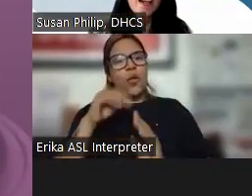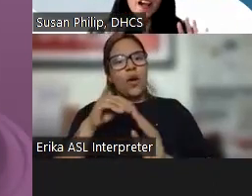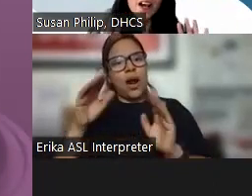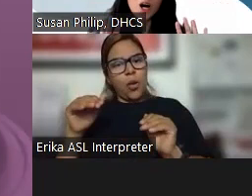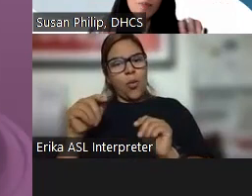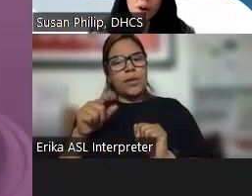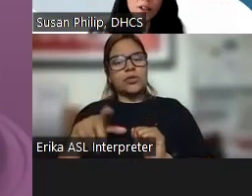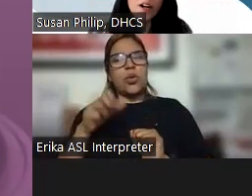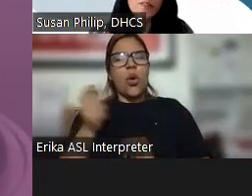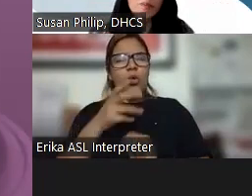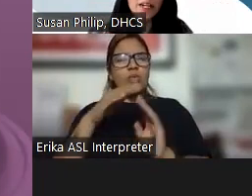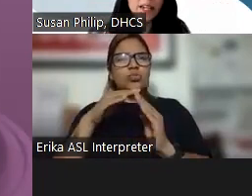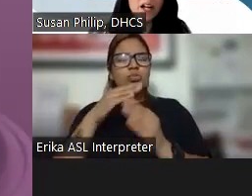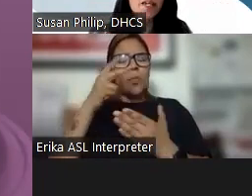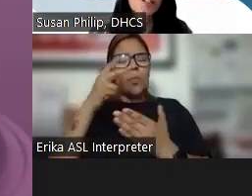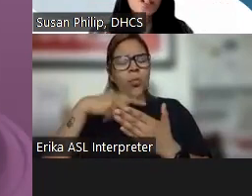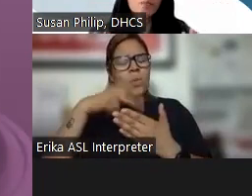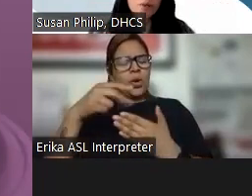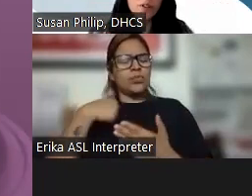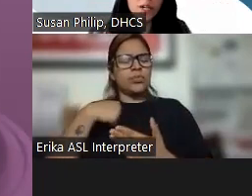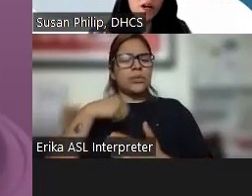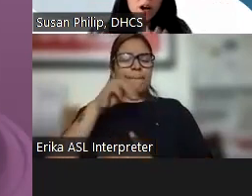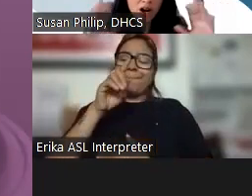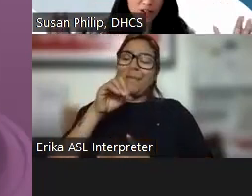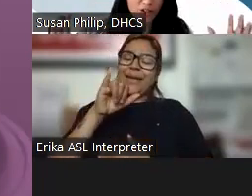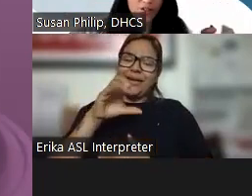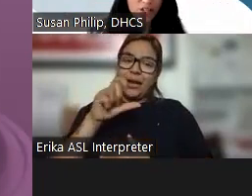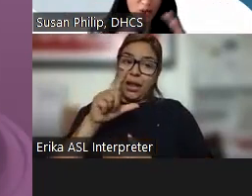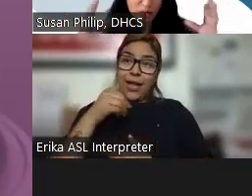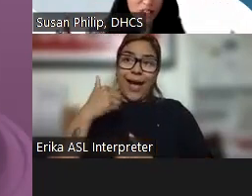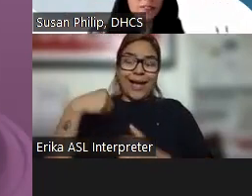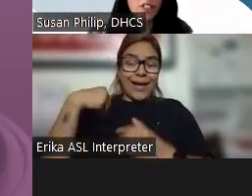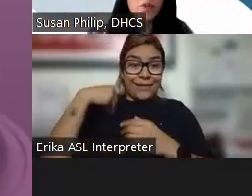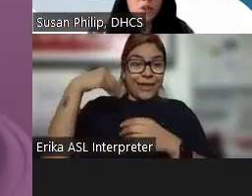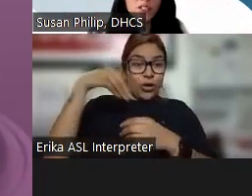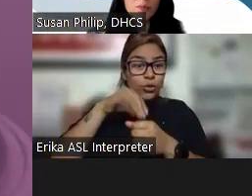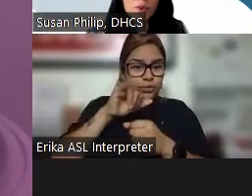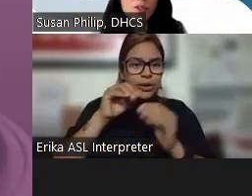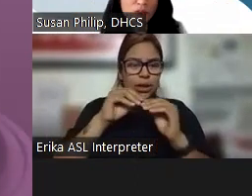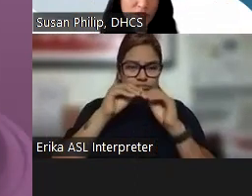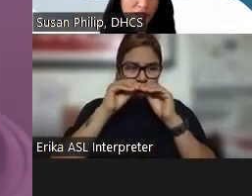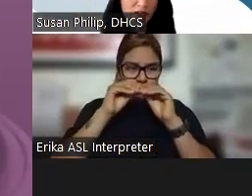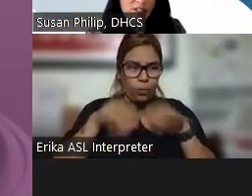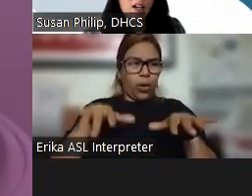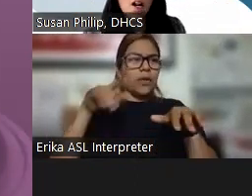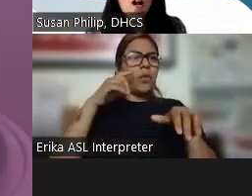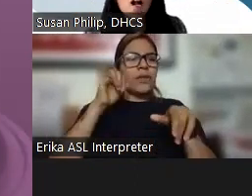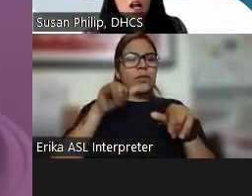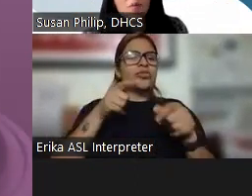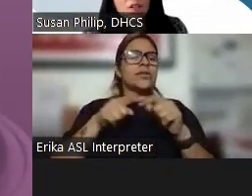currently part of the Medi-Cal managed care program under the umbrella of community support